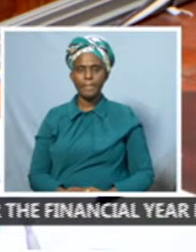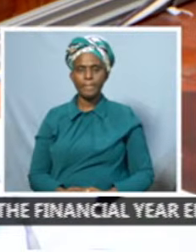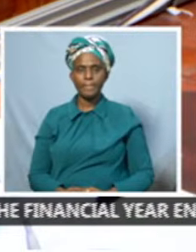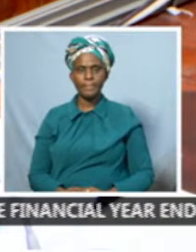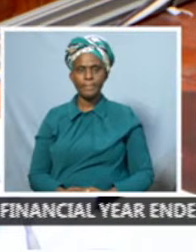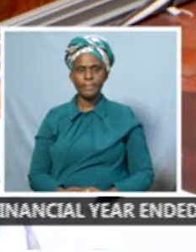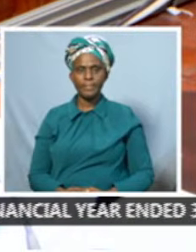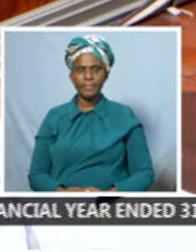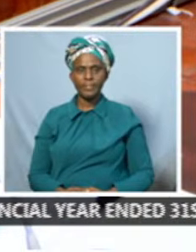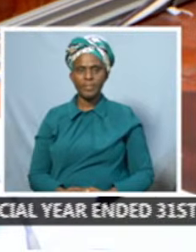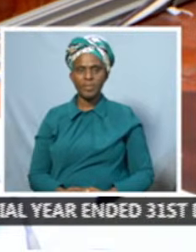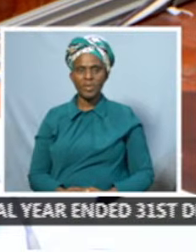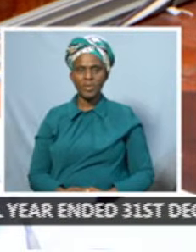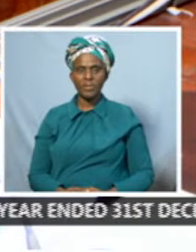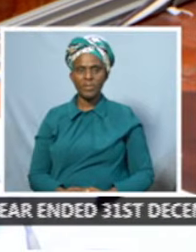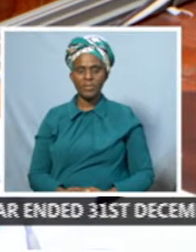or